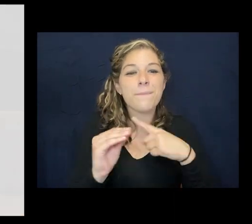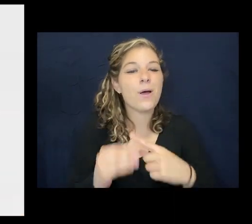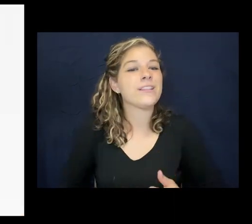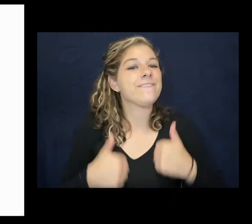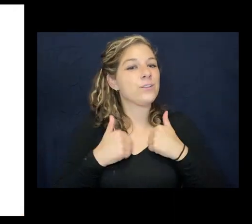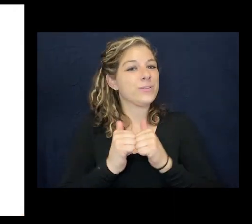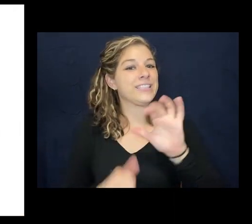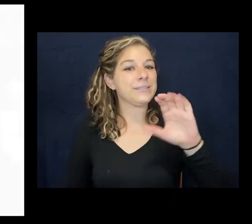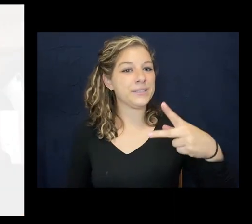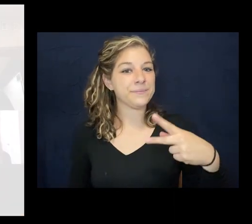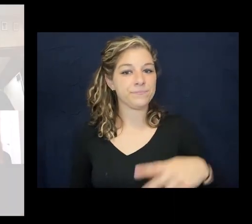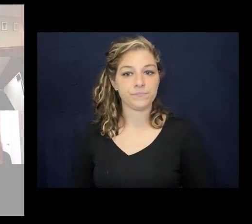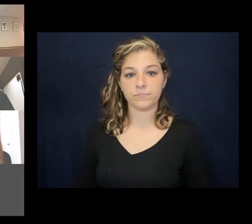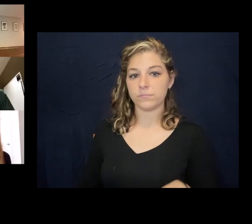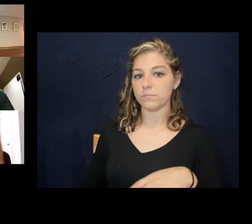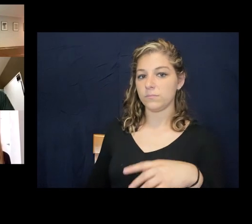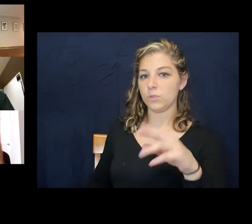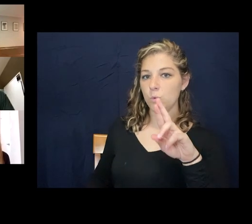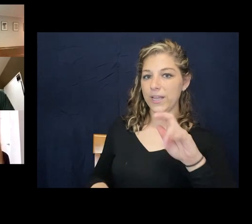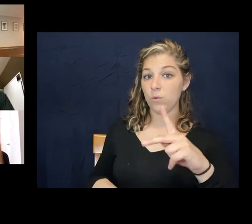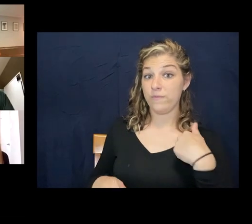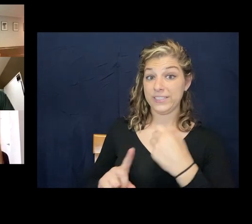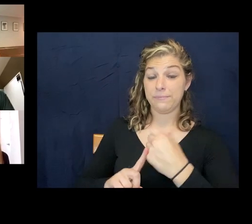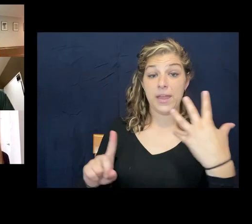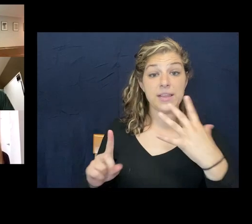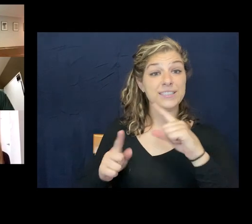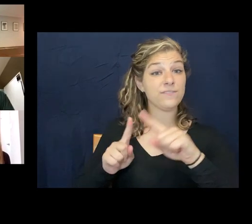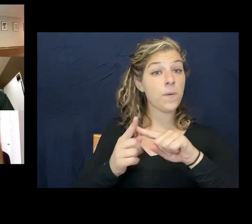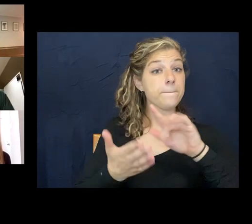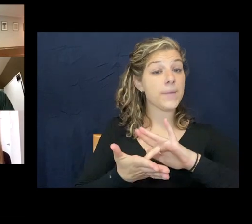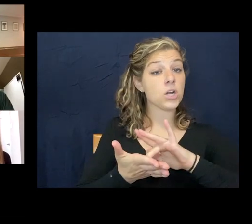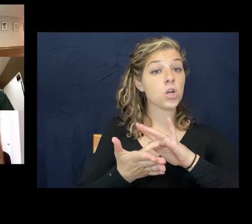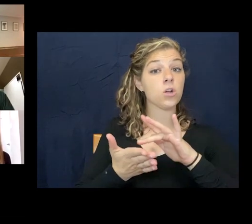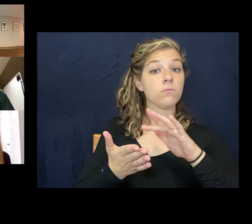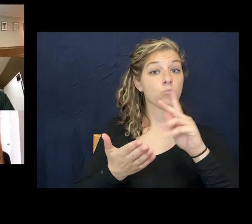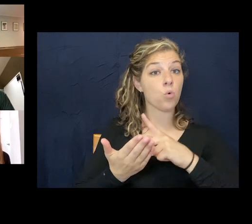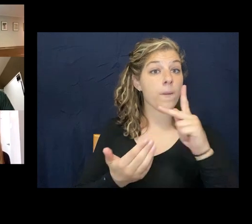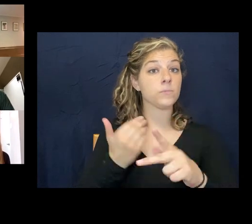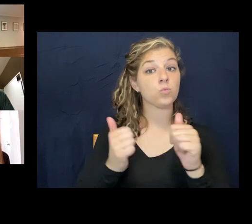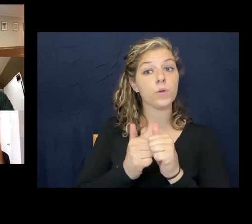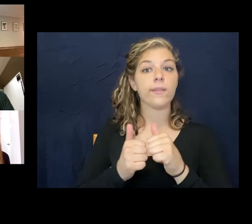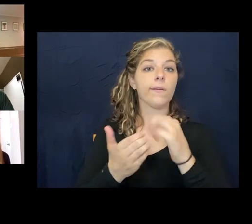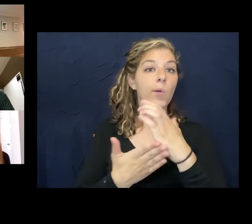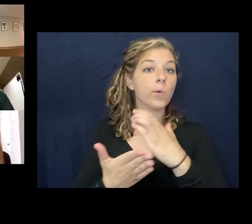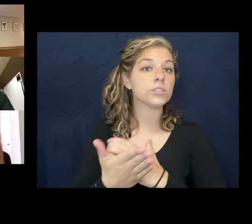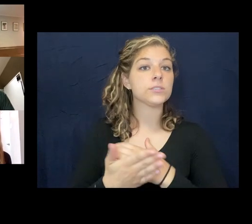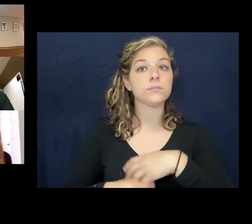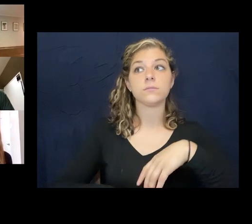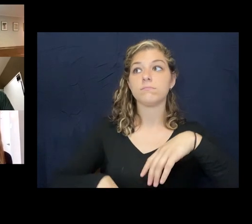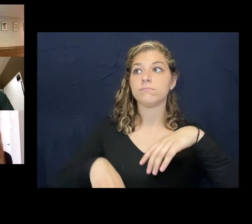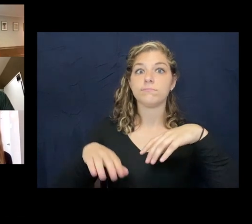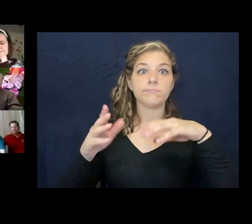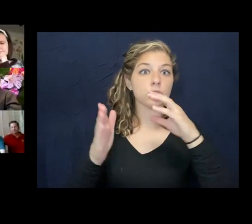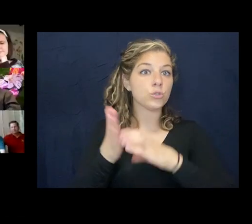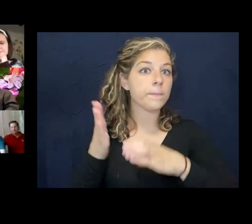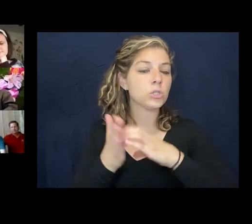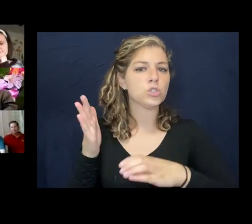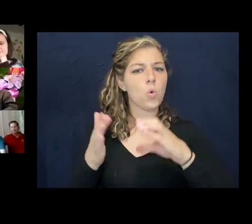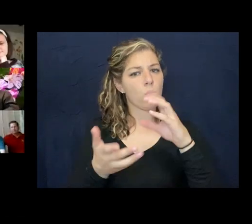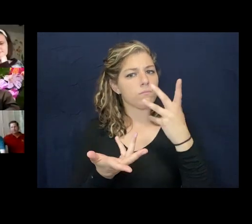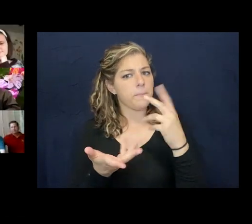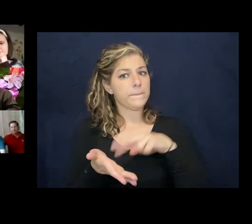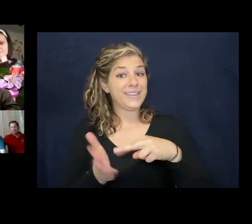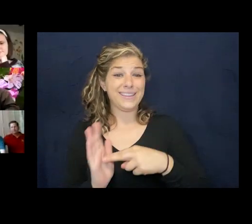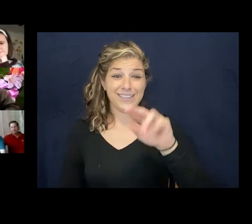cerebral palsy. We've expanded our medical education programs with course selectives and modules in which healthcare providers in training from